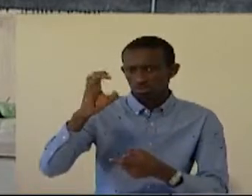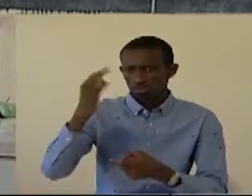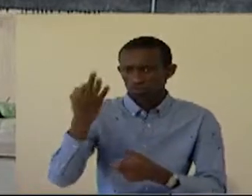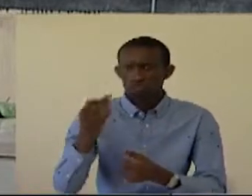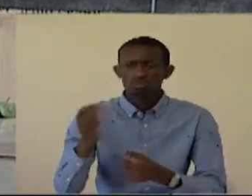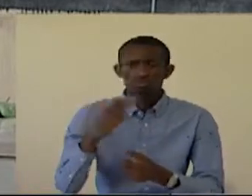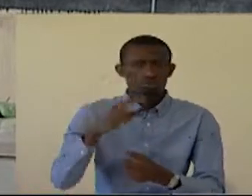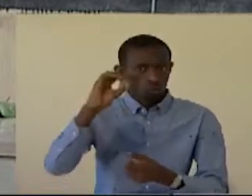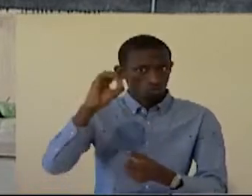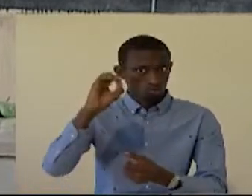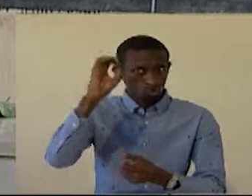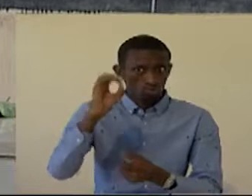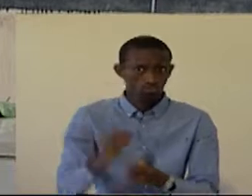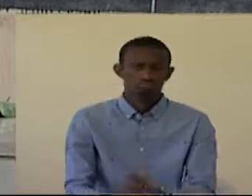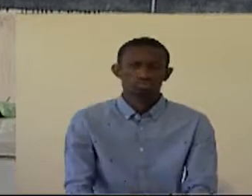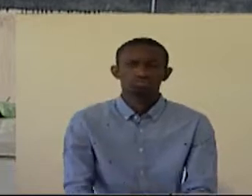COCH3